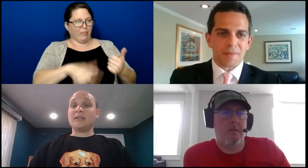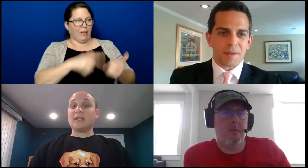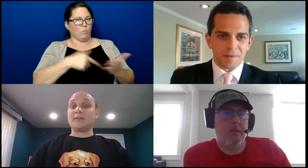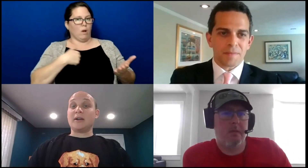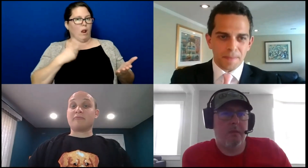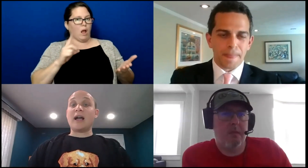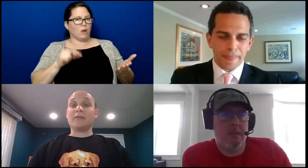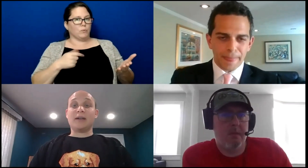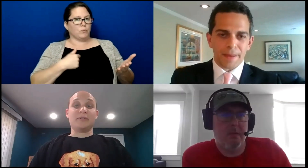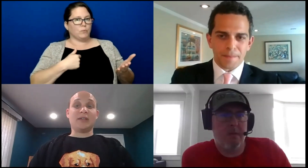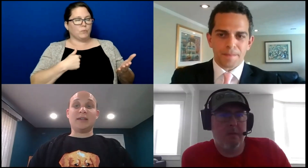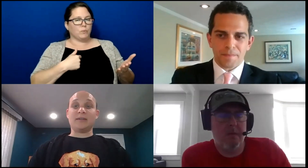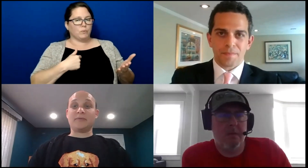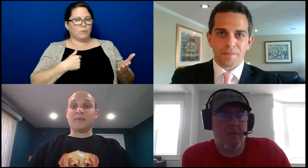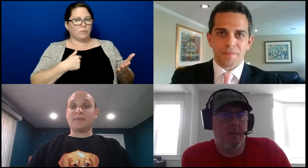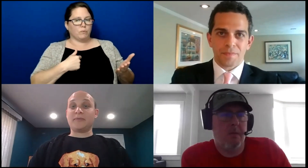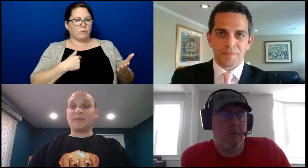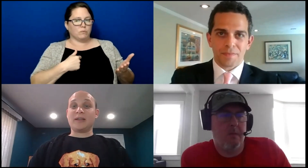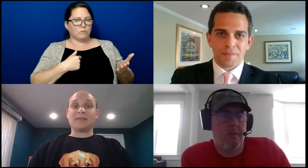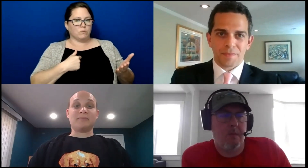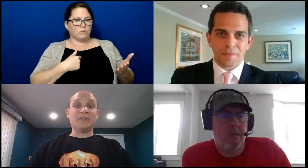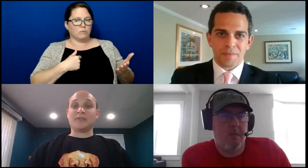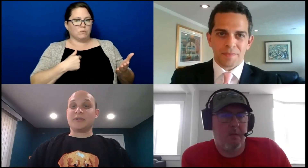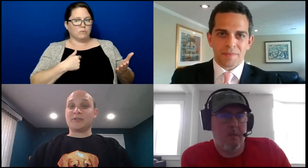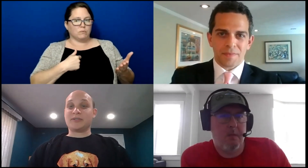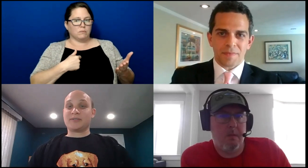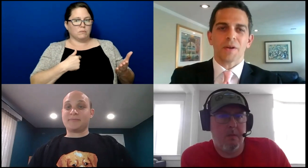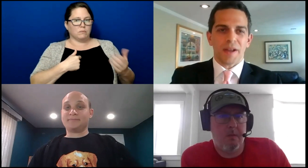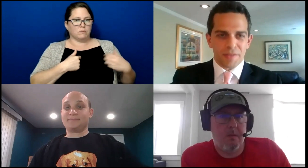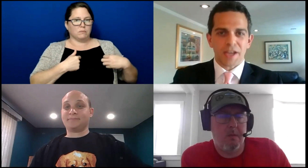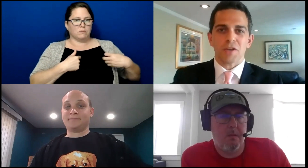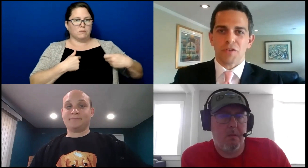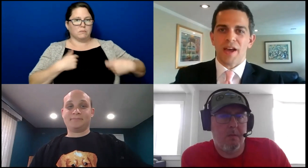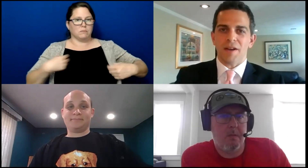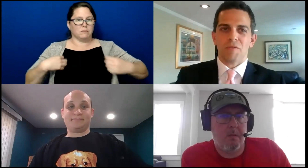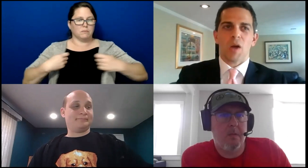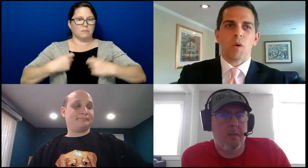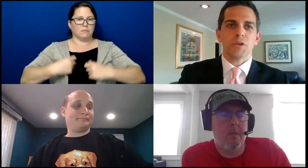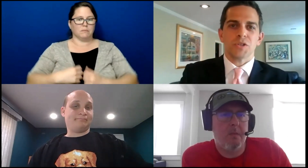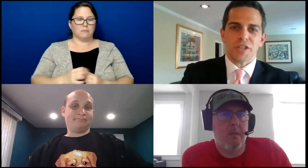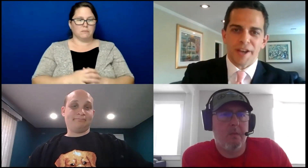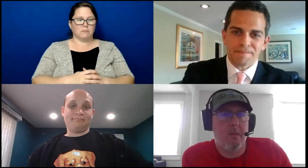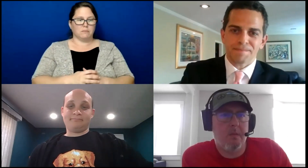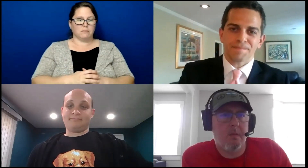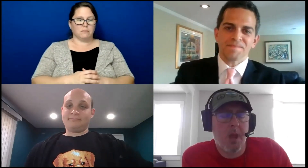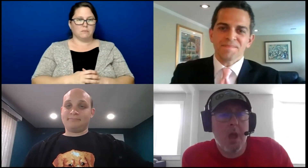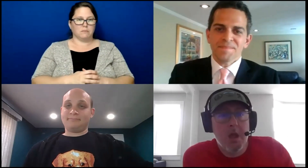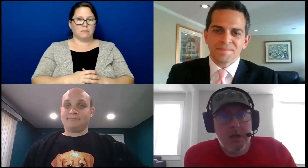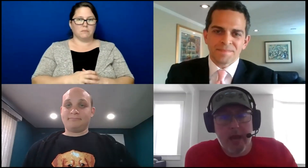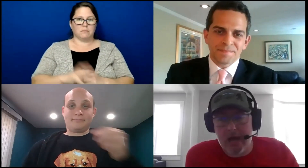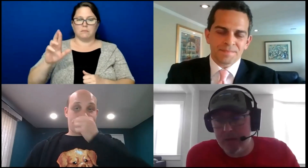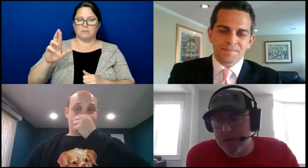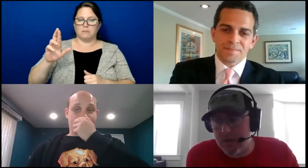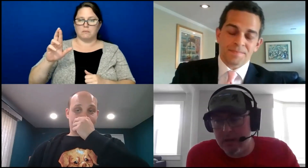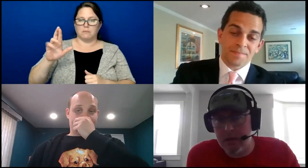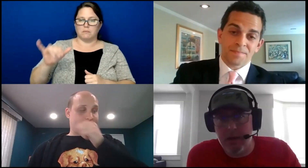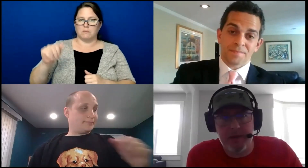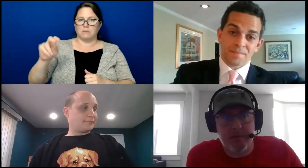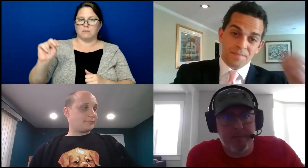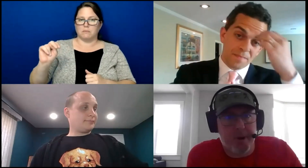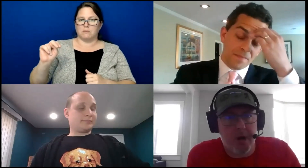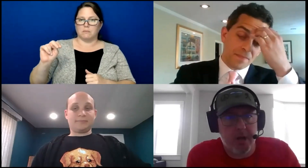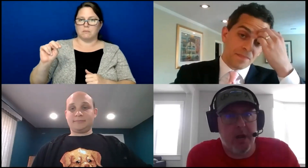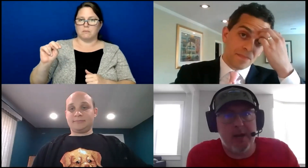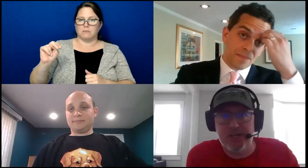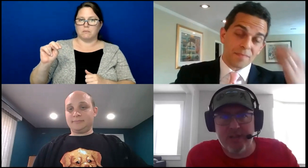that's definitely a route I would take if that meets your interests. Okay, thank you for that. Ryan, what would you say? Yeah, I mean, I